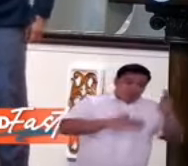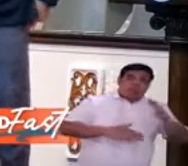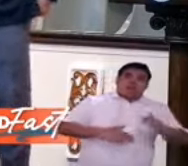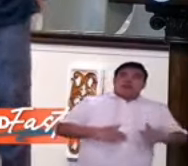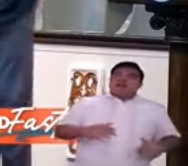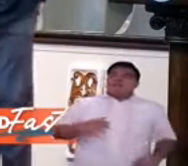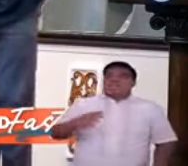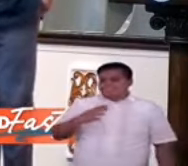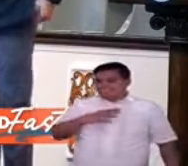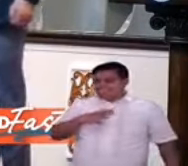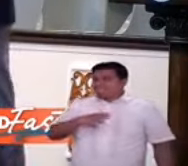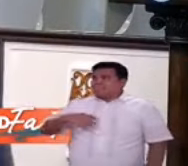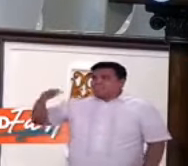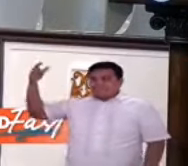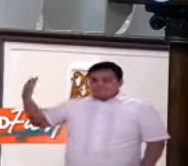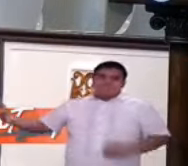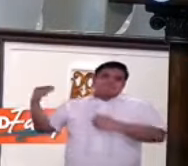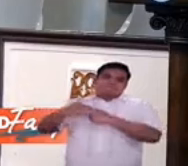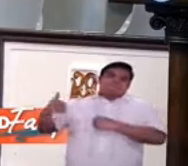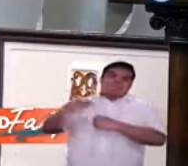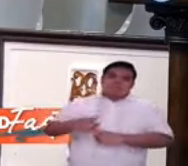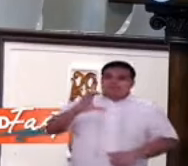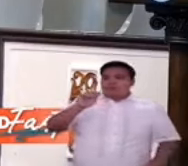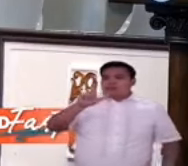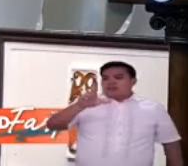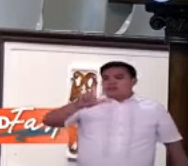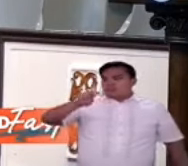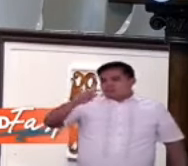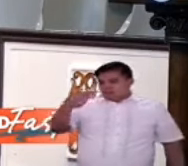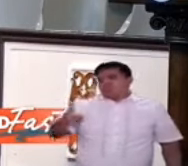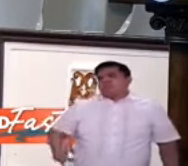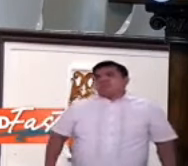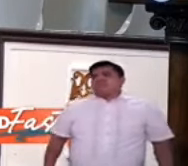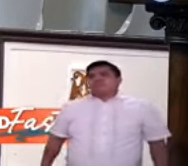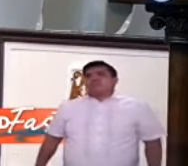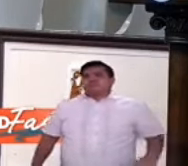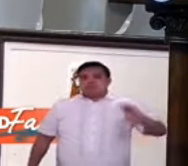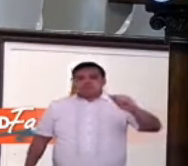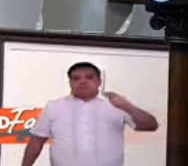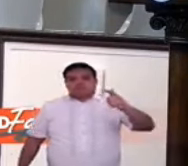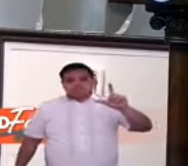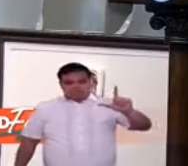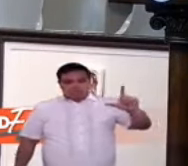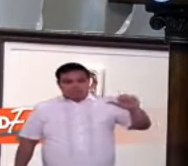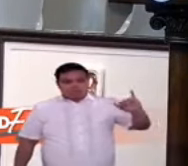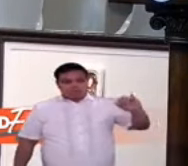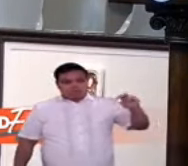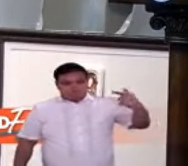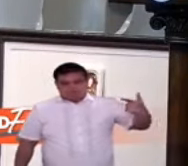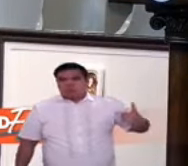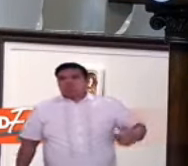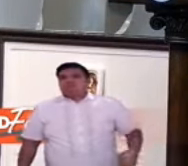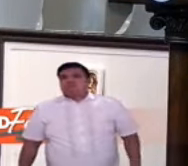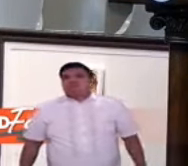sige Lord, okay na Lord. Di ka kareklamo, Gino. Mas bright pa kas Gino. Are you going to say, Lord, nasayop ka pagtawag ni mo